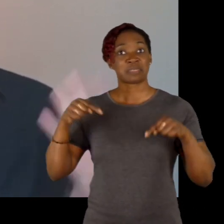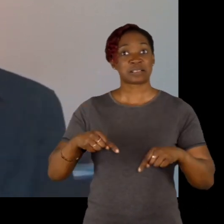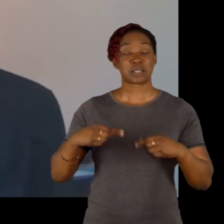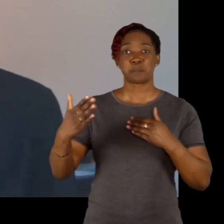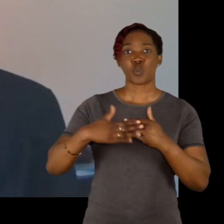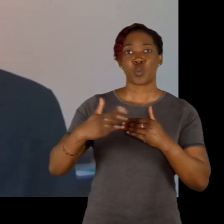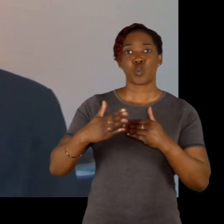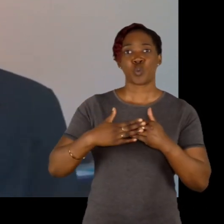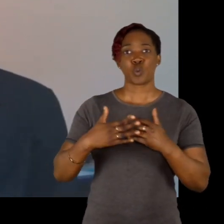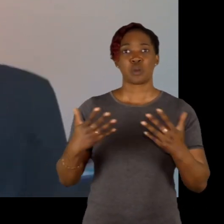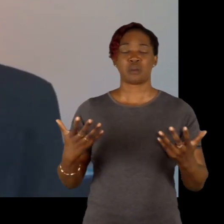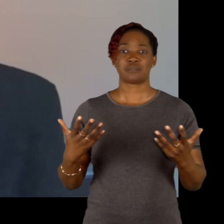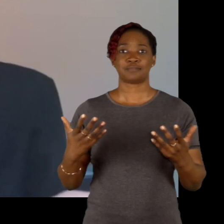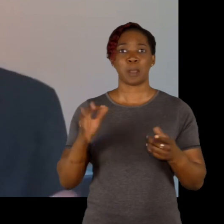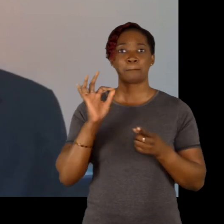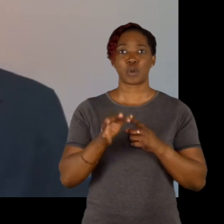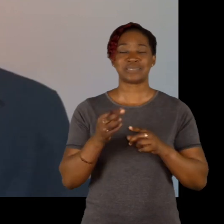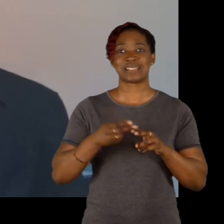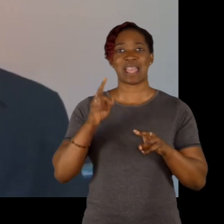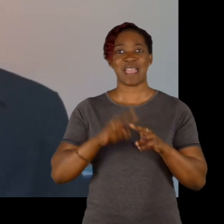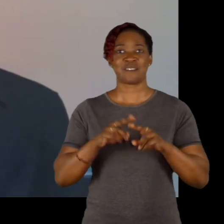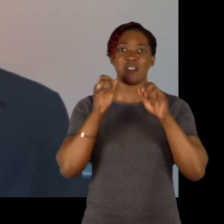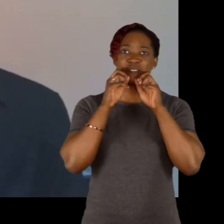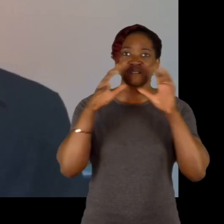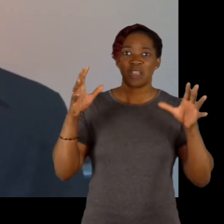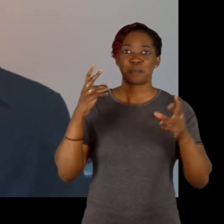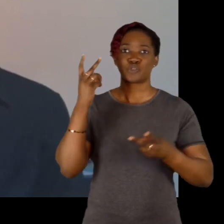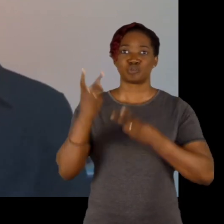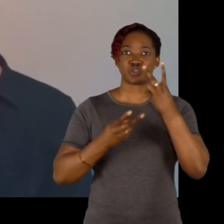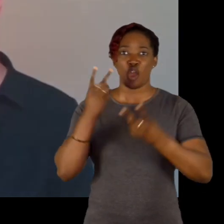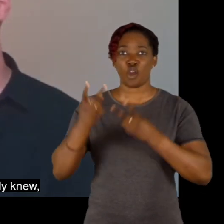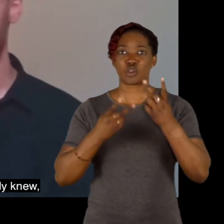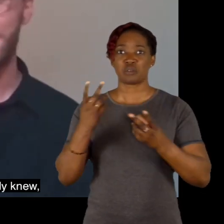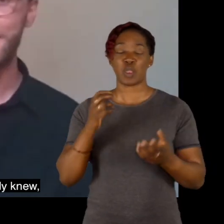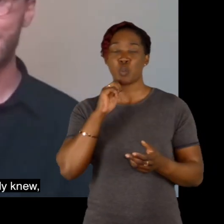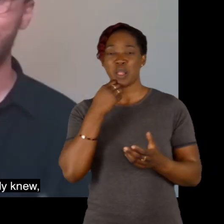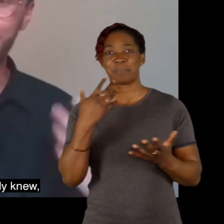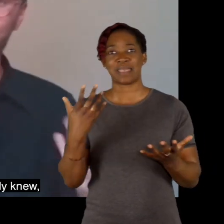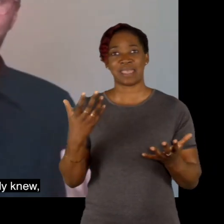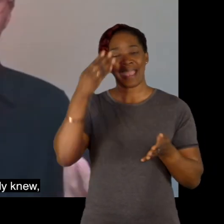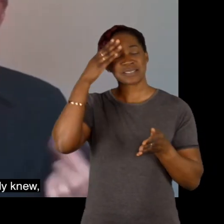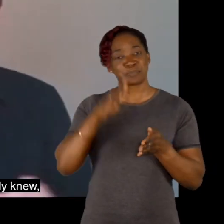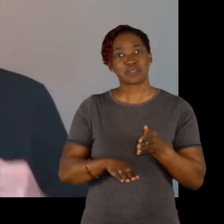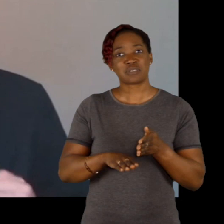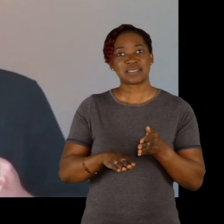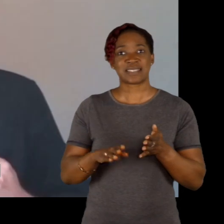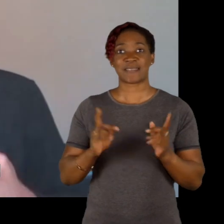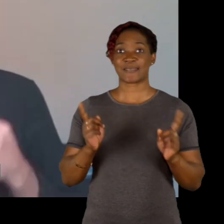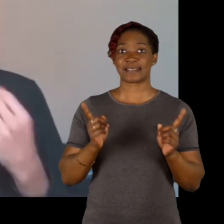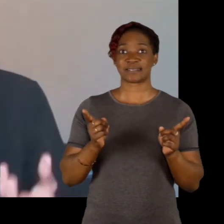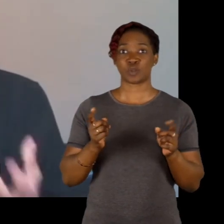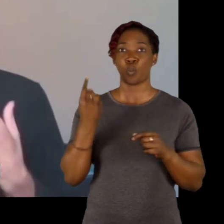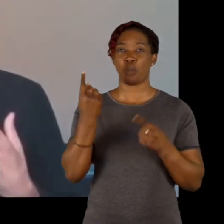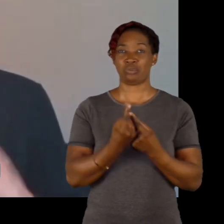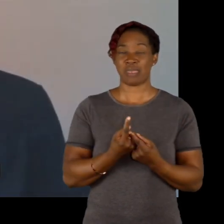to the film. And this would be more of a point if it was a really famous song that everybody knew, then